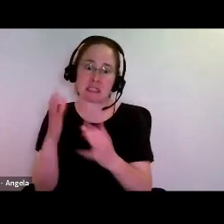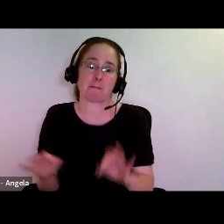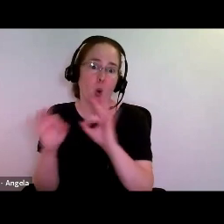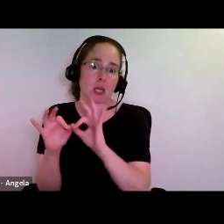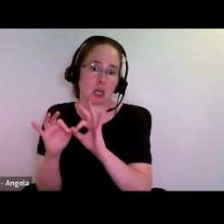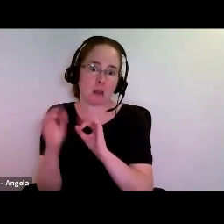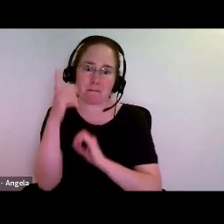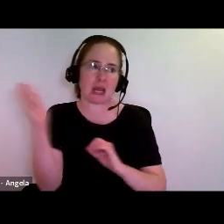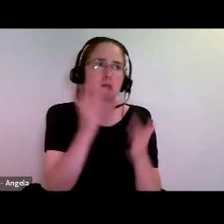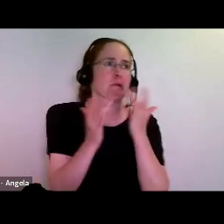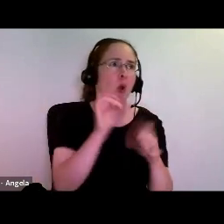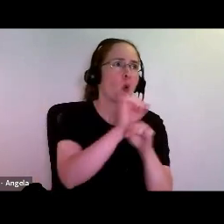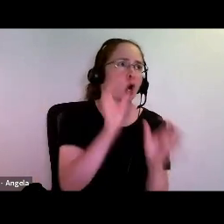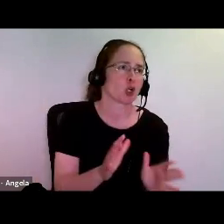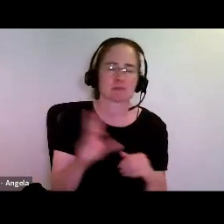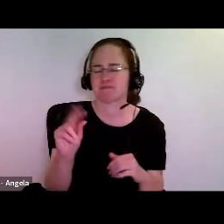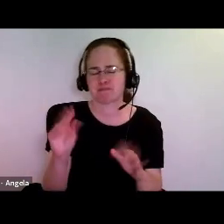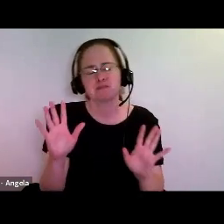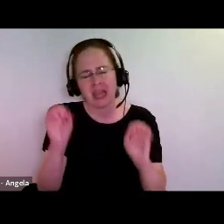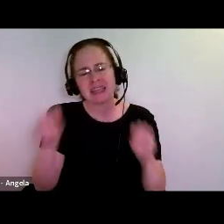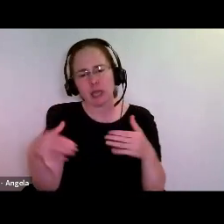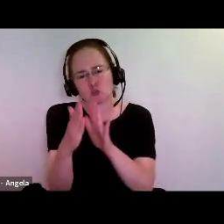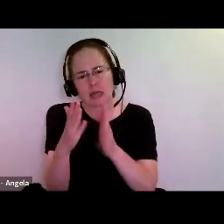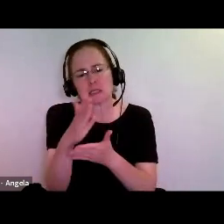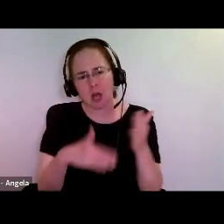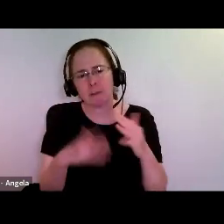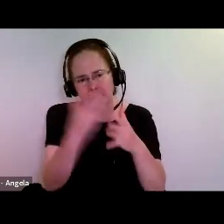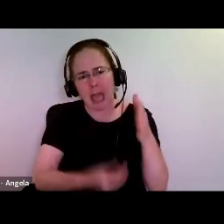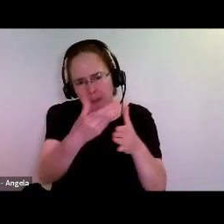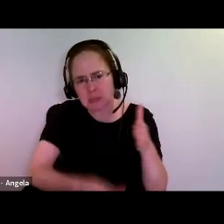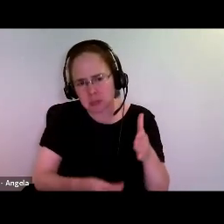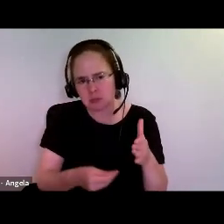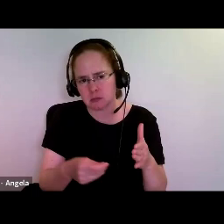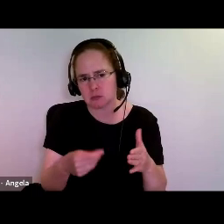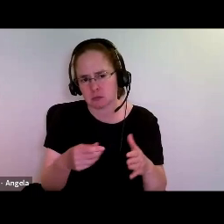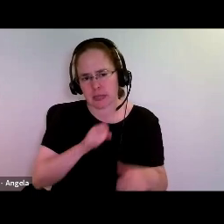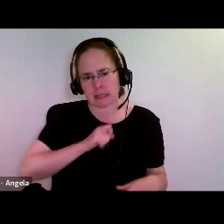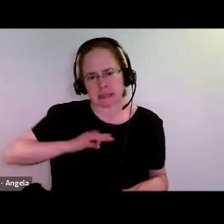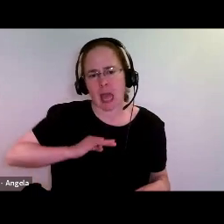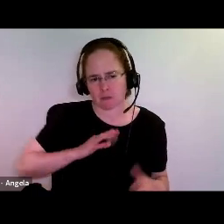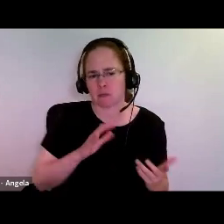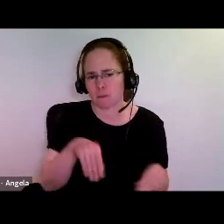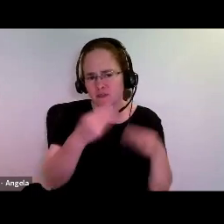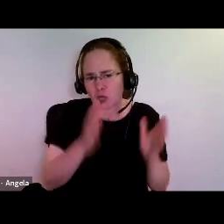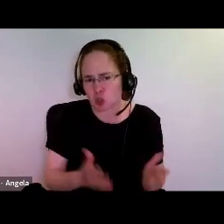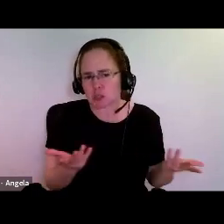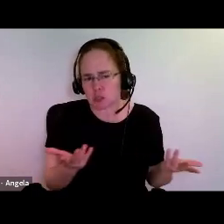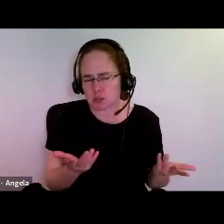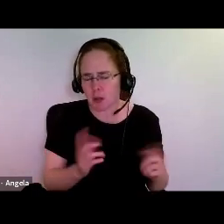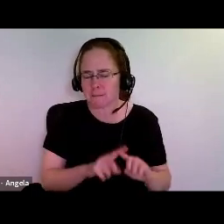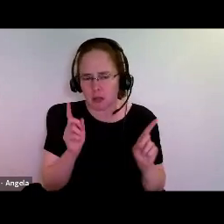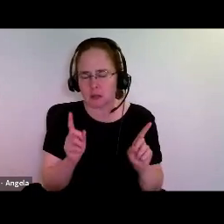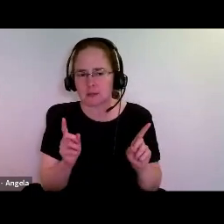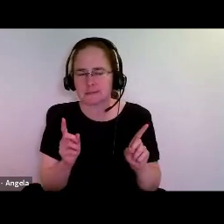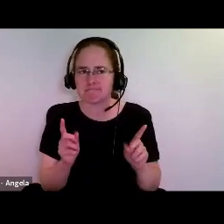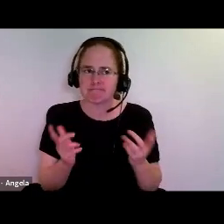important. Certainly, it can address some of those gaps in workforce and providers. But